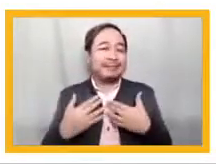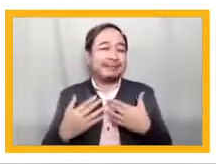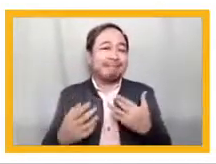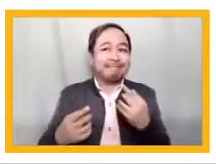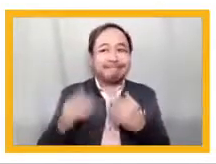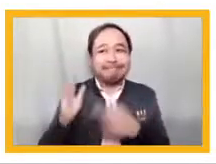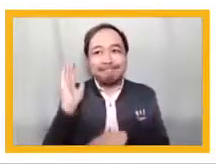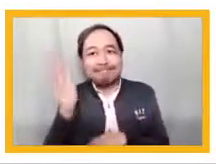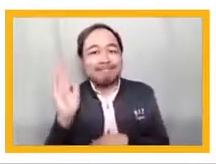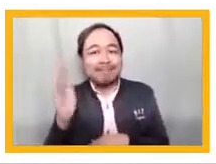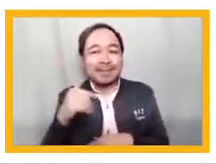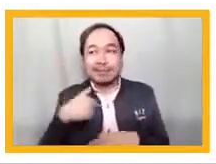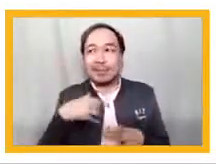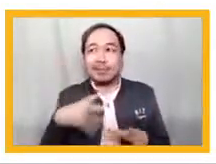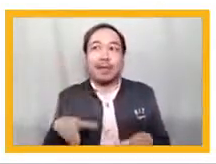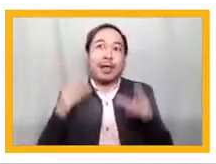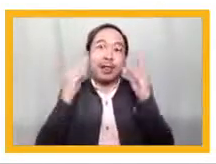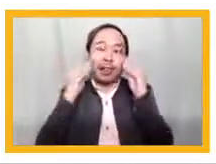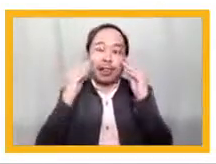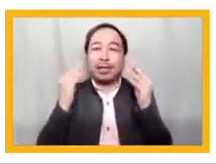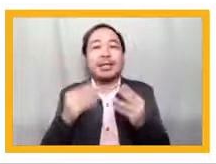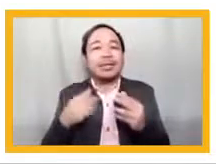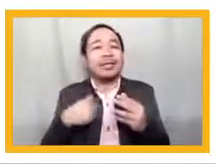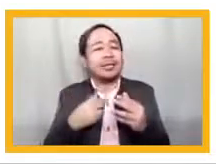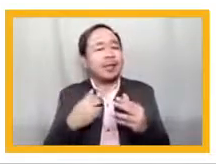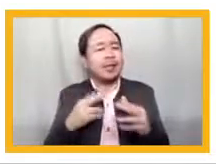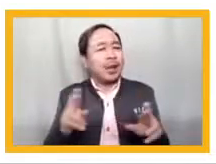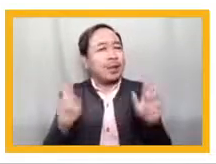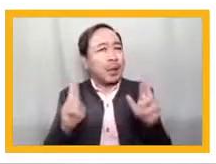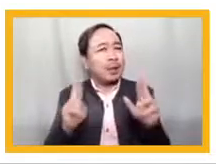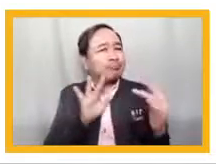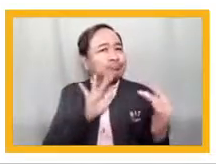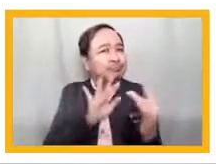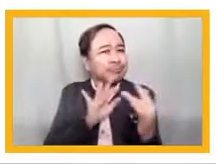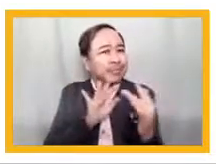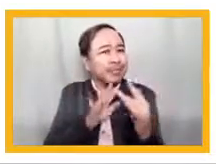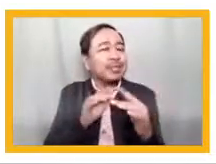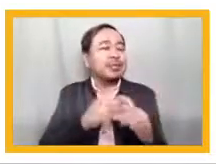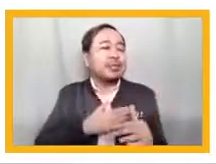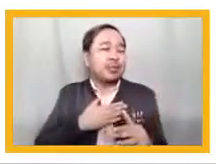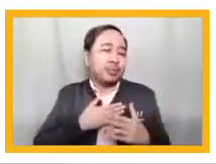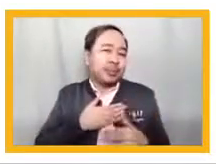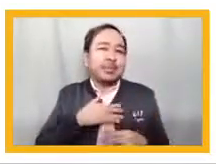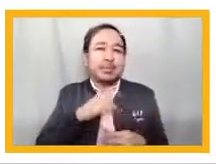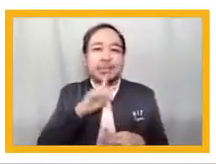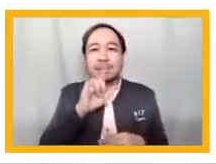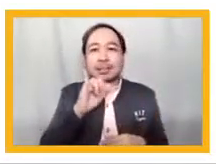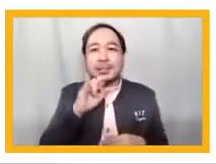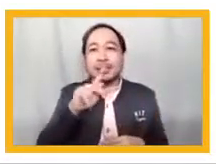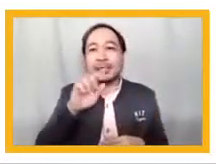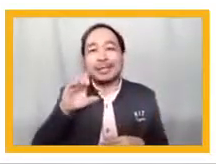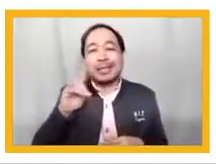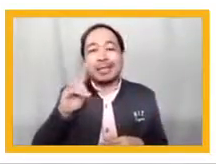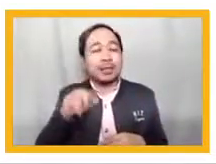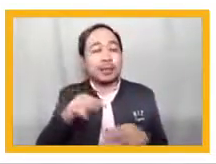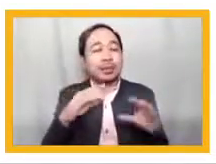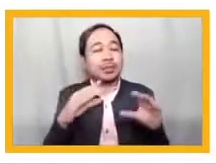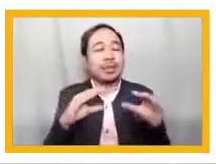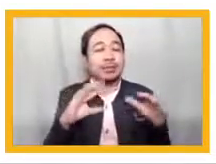it. I learned a lot, and I'm looking forward to staying in touch. Please join us on LinkedIn on ADB's Knowledge and Innovation Platform. Thank